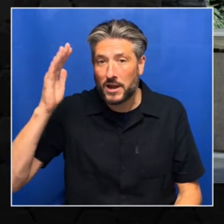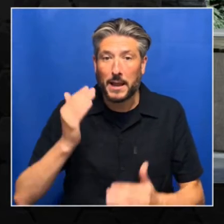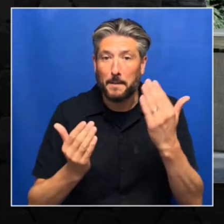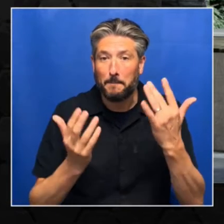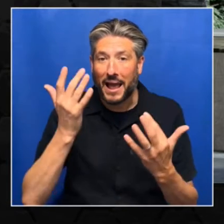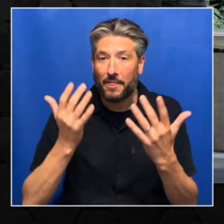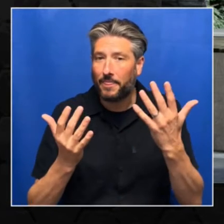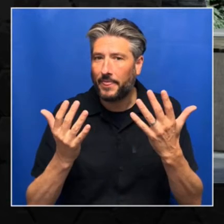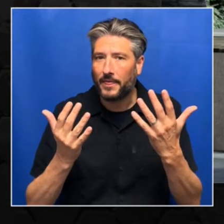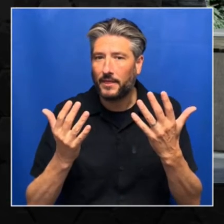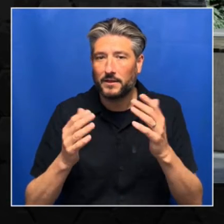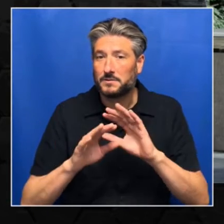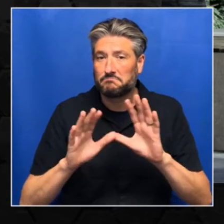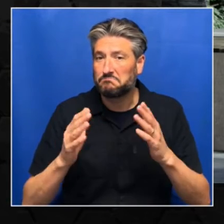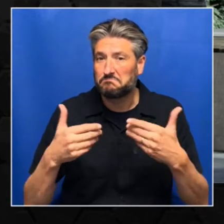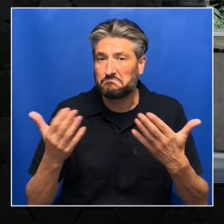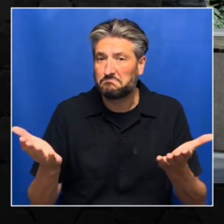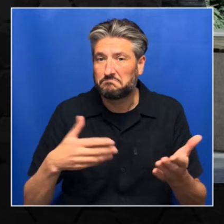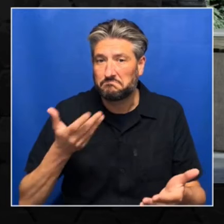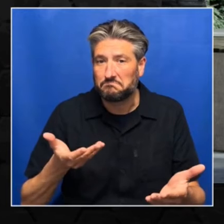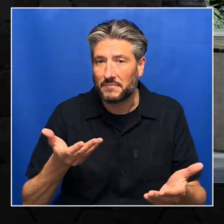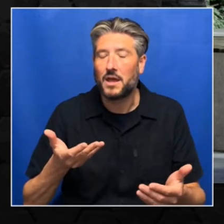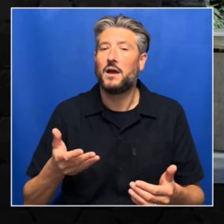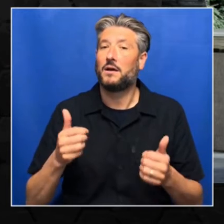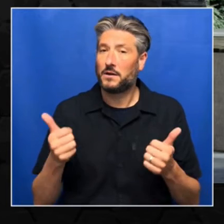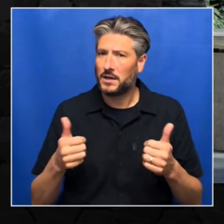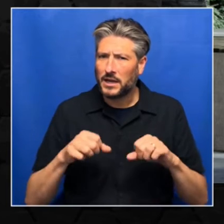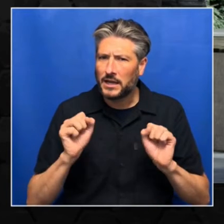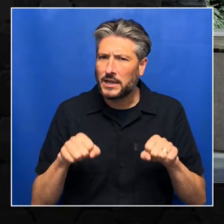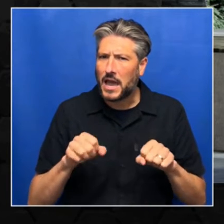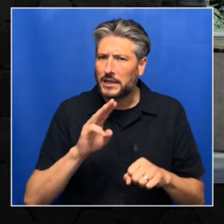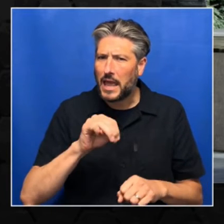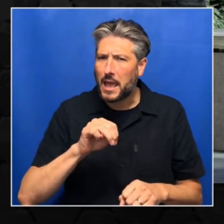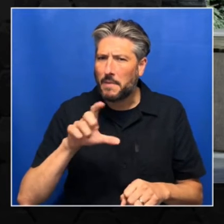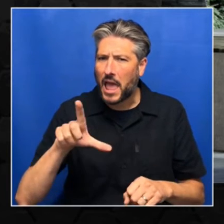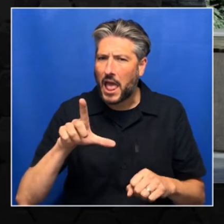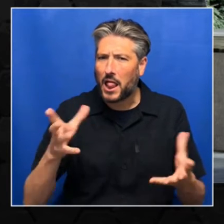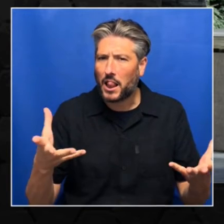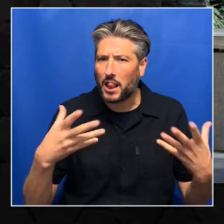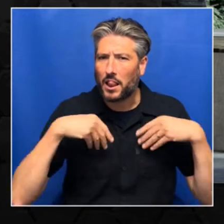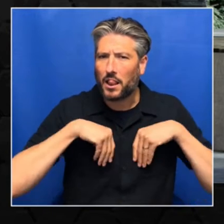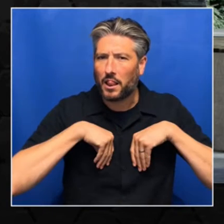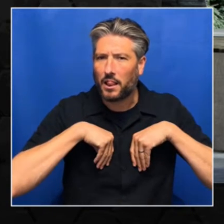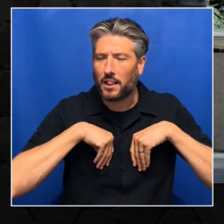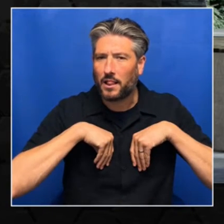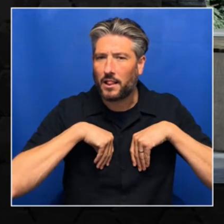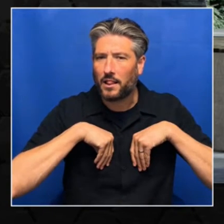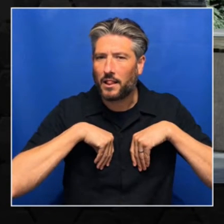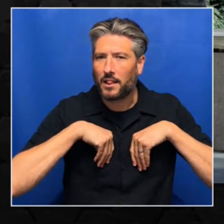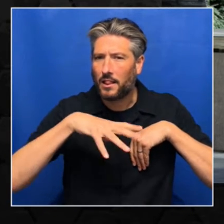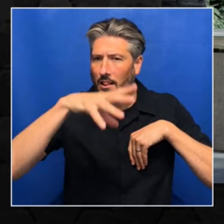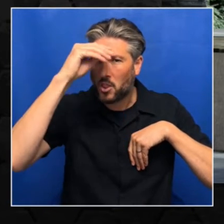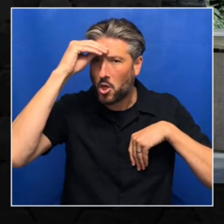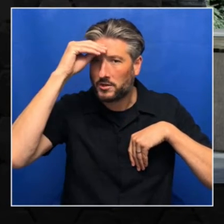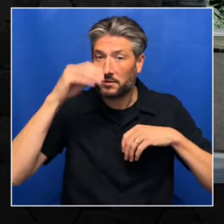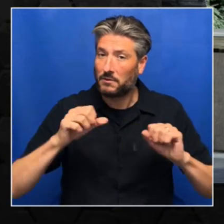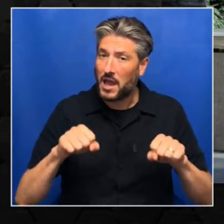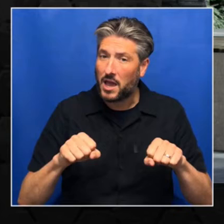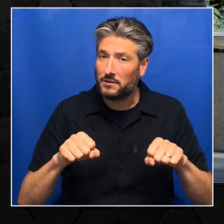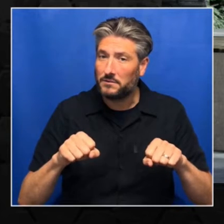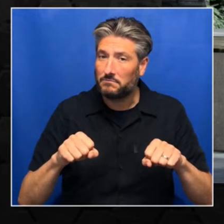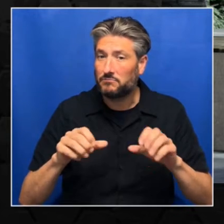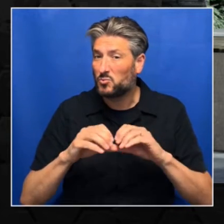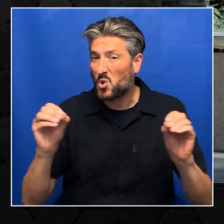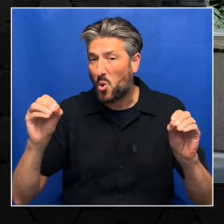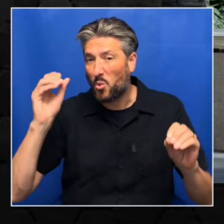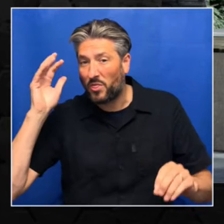deep learning or machine learning, let's say, just by maybe doing some, learning some